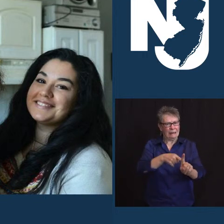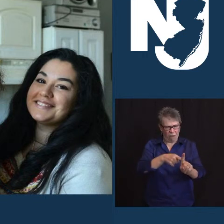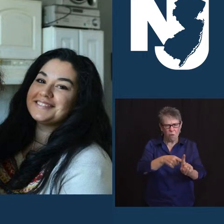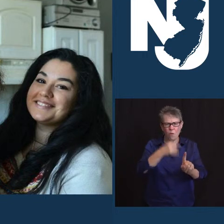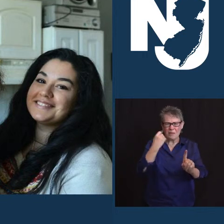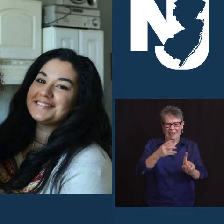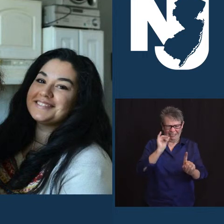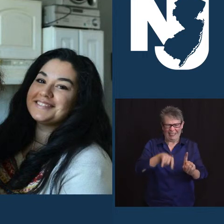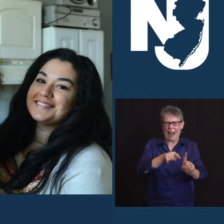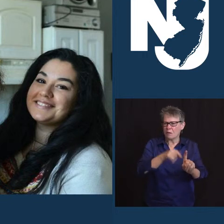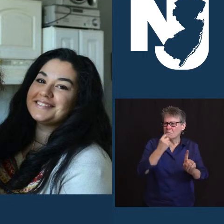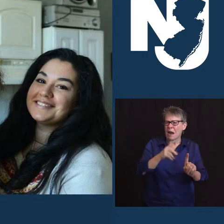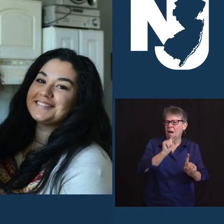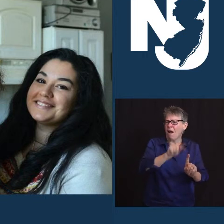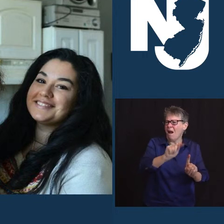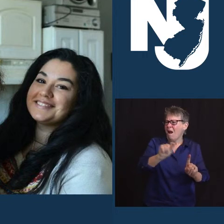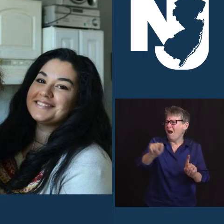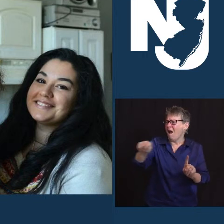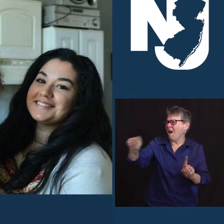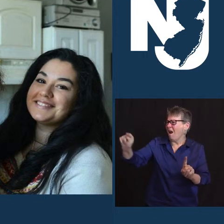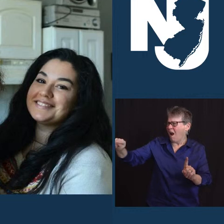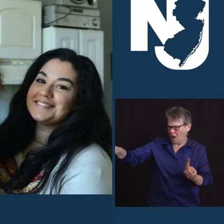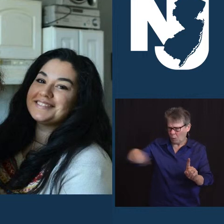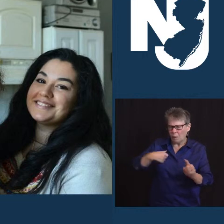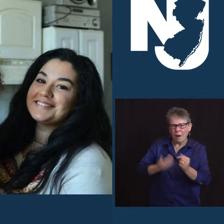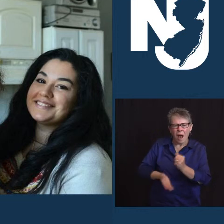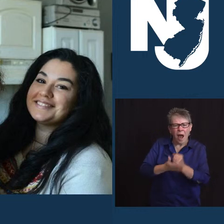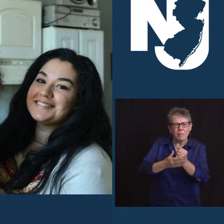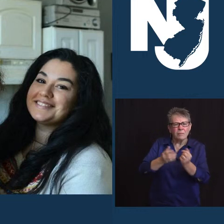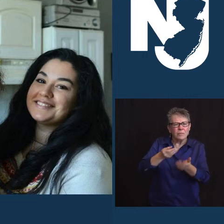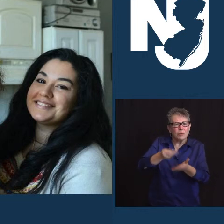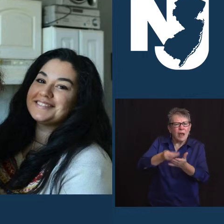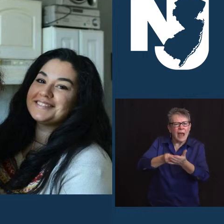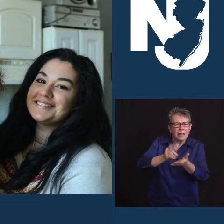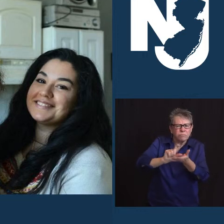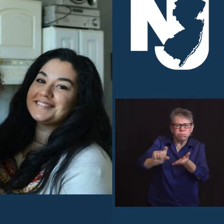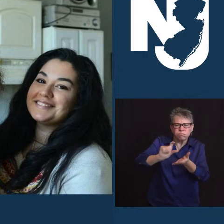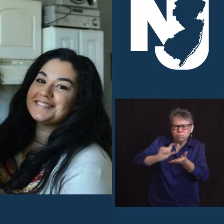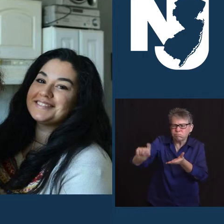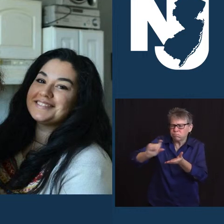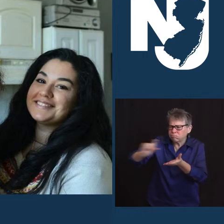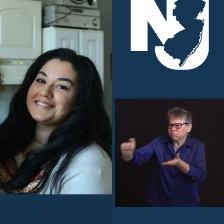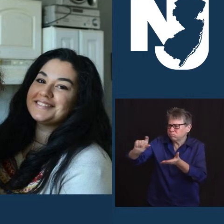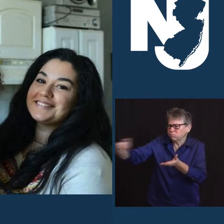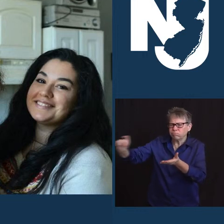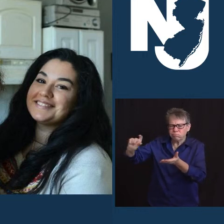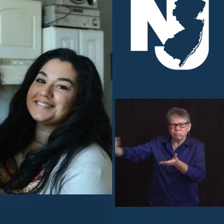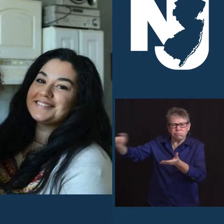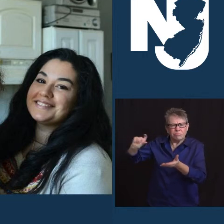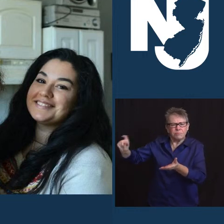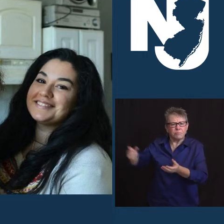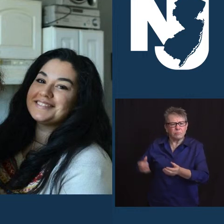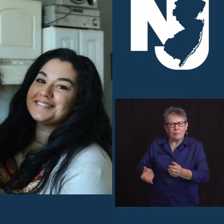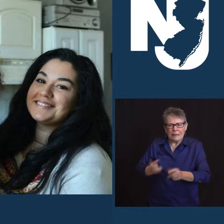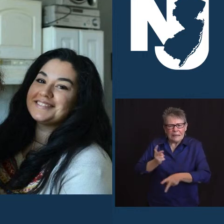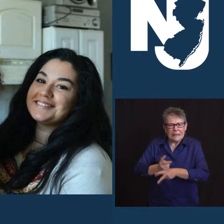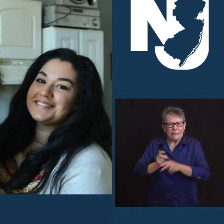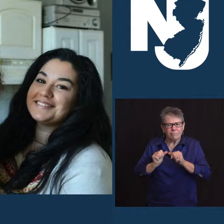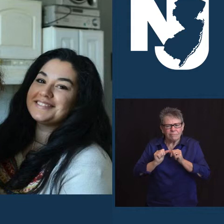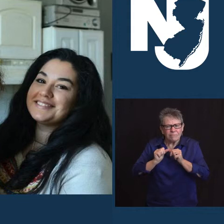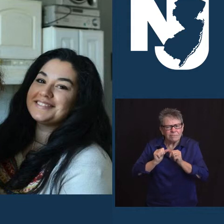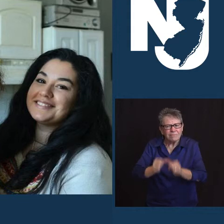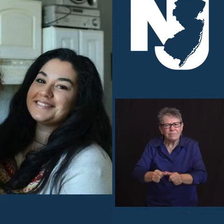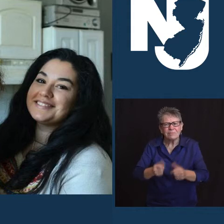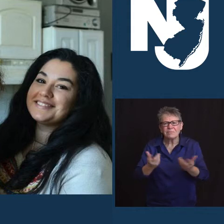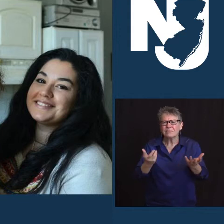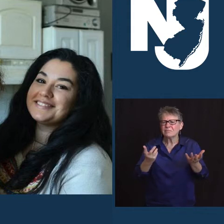relied upon such relief to pay their expenses and stay open. Let's do more together to ensure that they will make it entirely on their own. Check them out, by